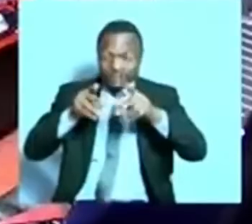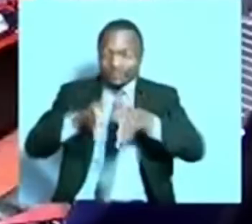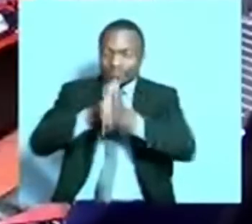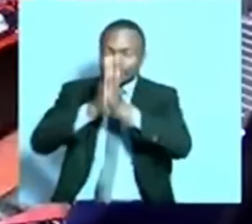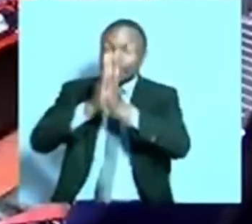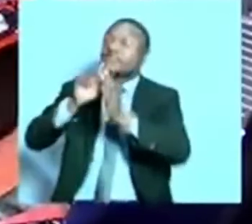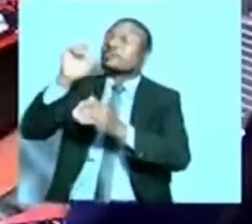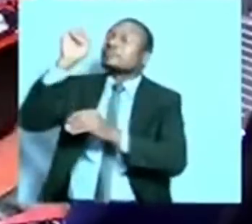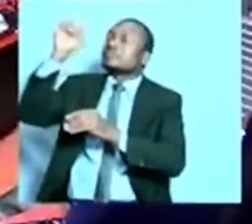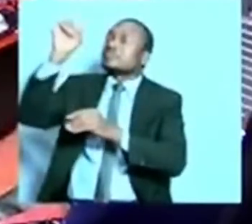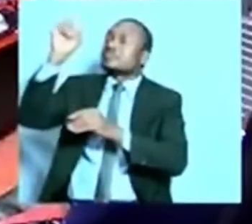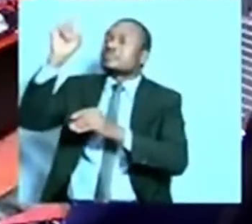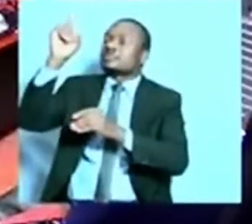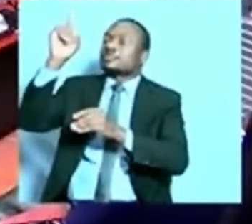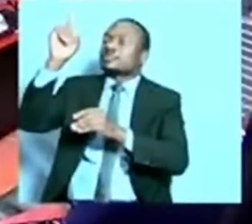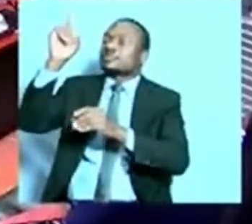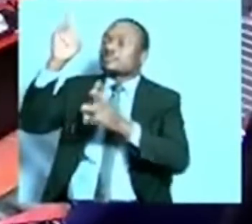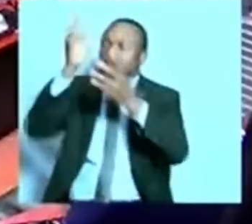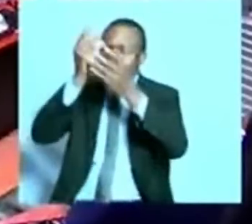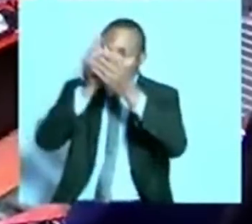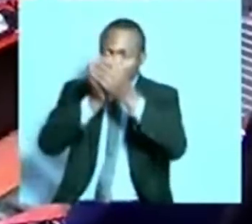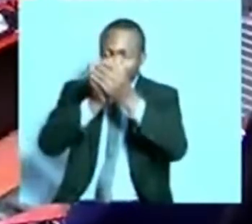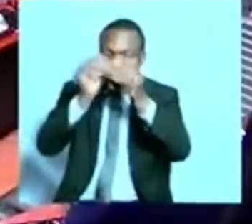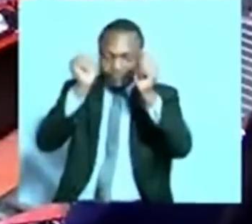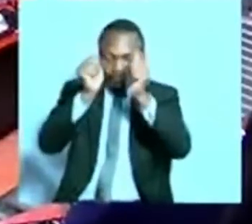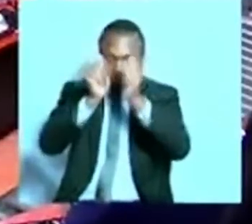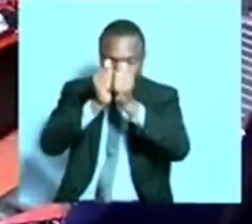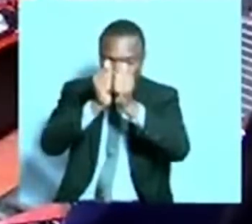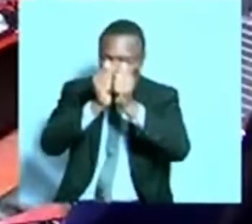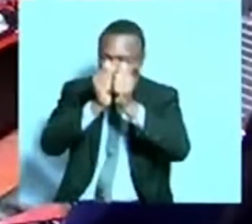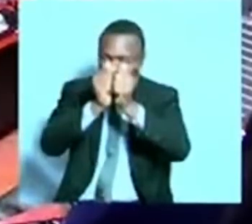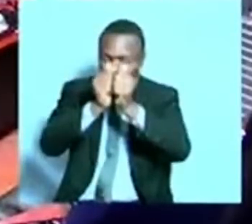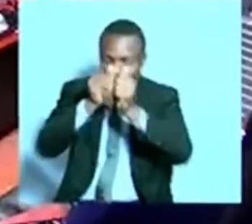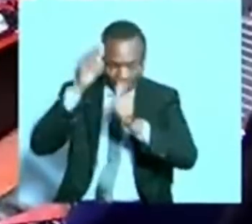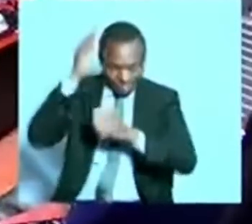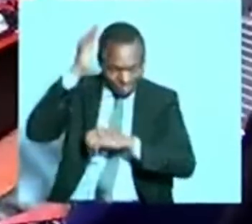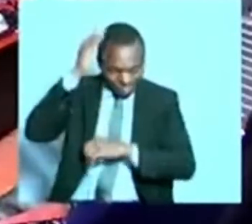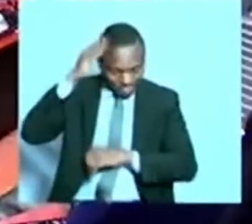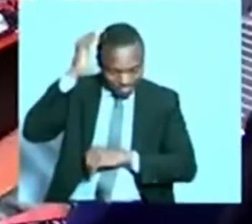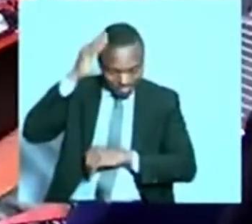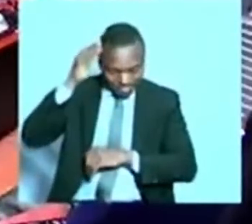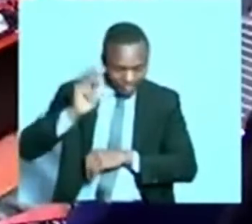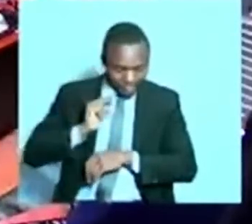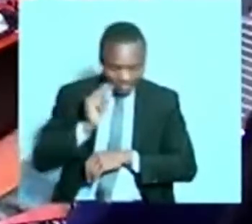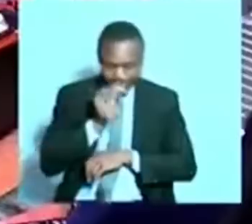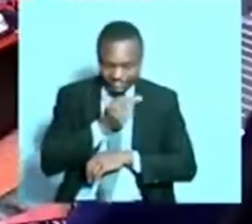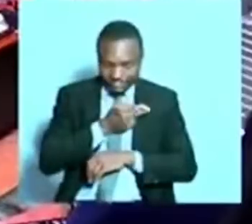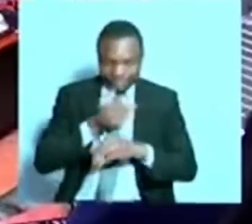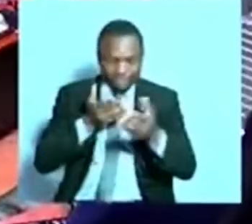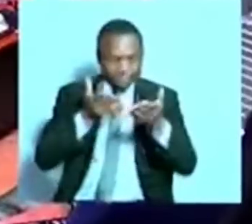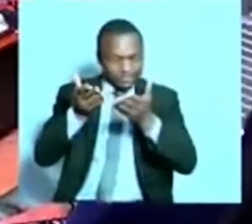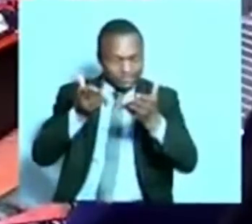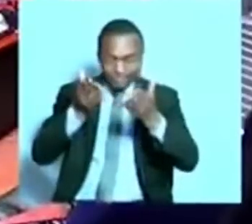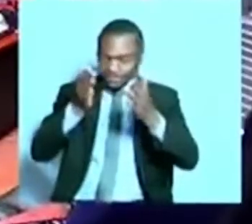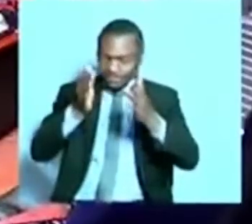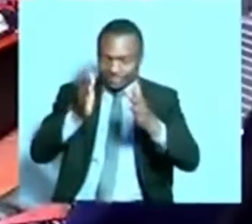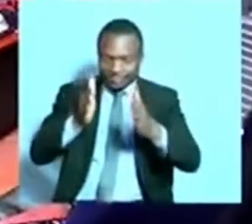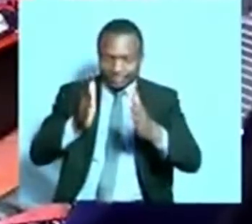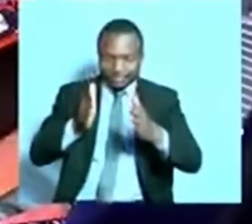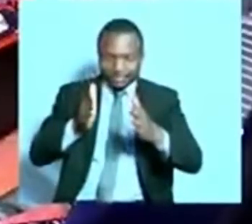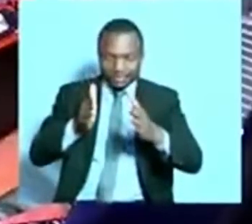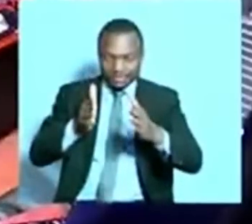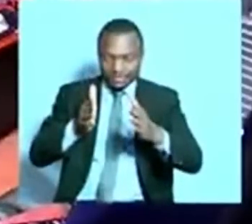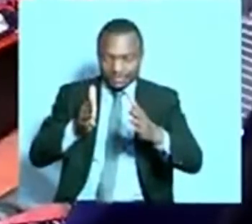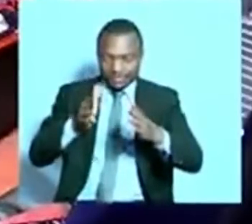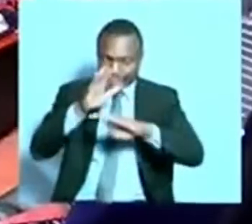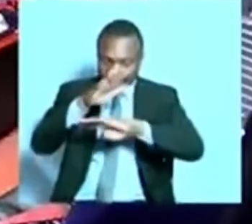we beseech you to consider with your abundant favor us, your servants, whom you've been